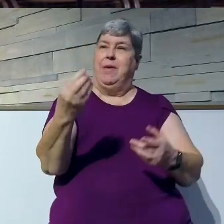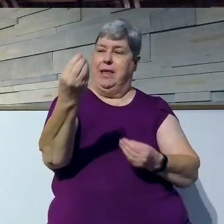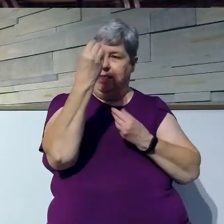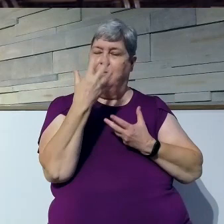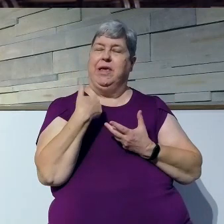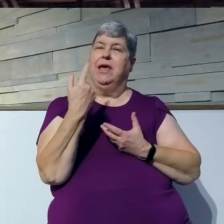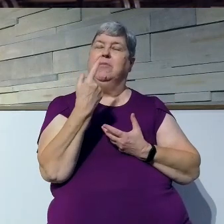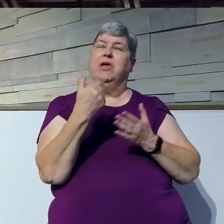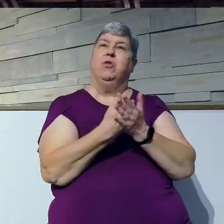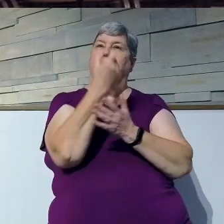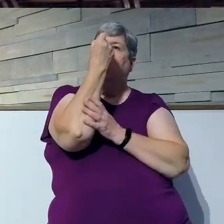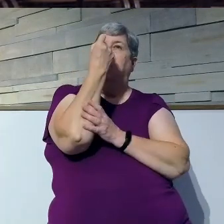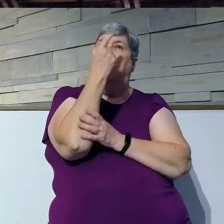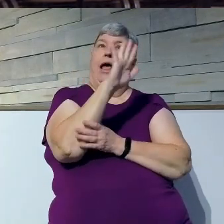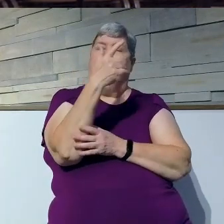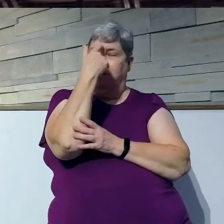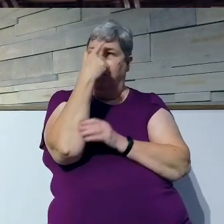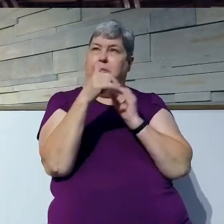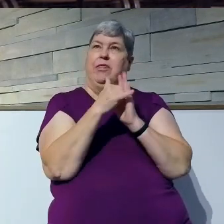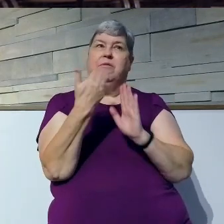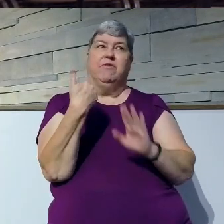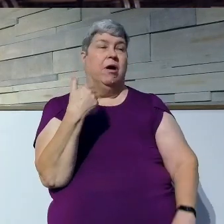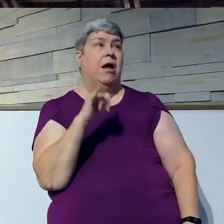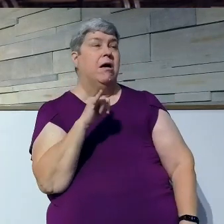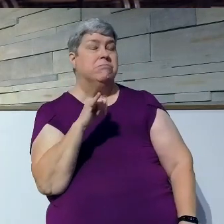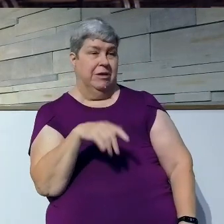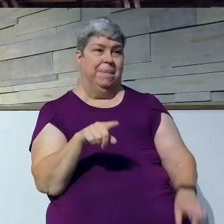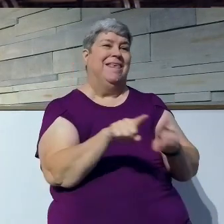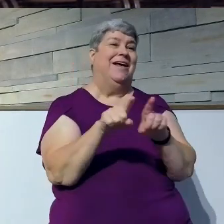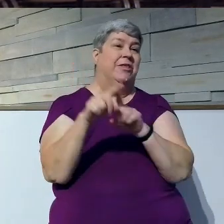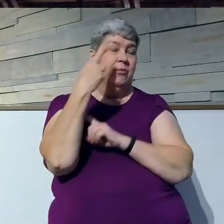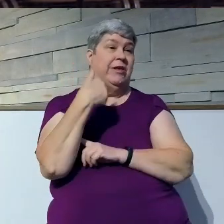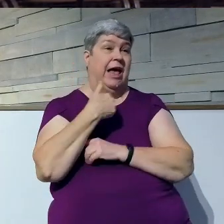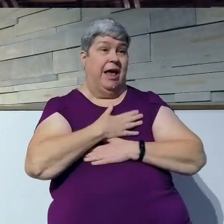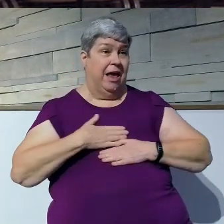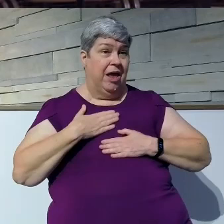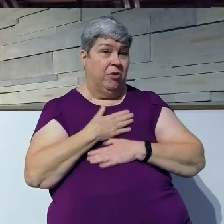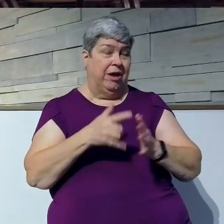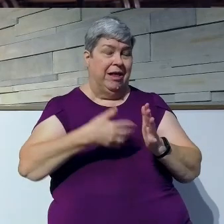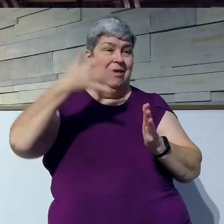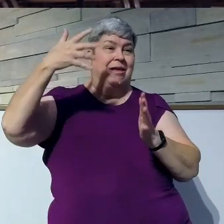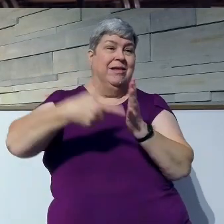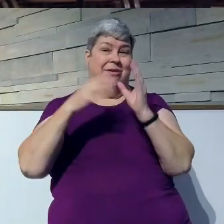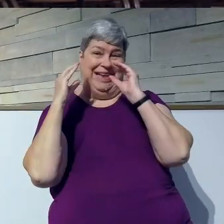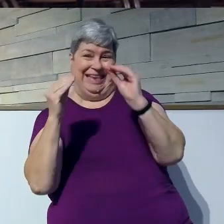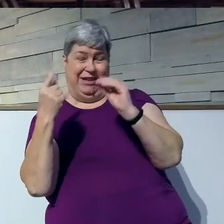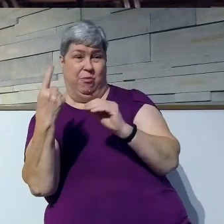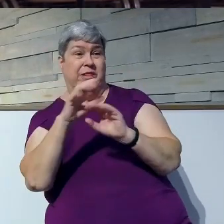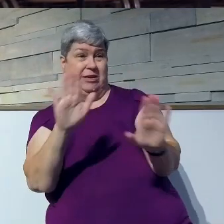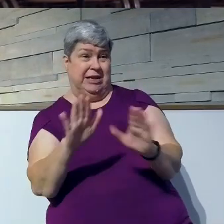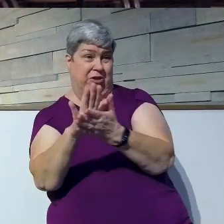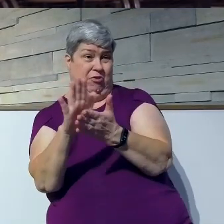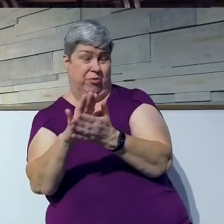new insight I hadn't thought about before. It's also the reason why I enjoy from time to time teaching a Sunday school